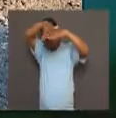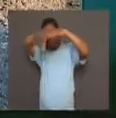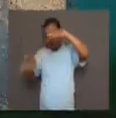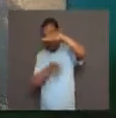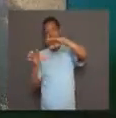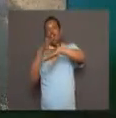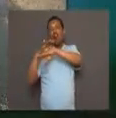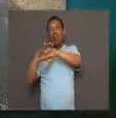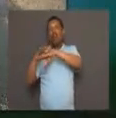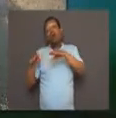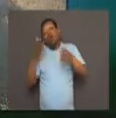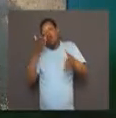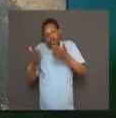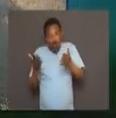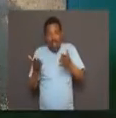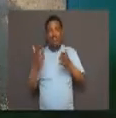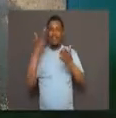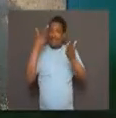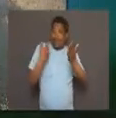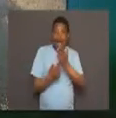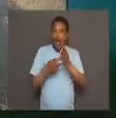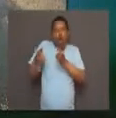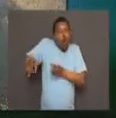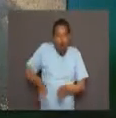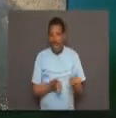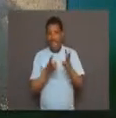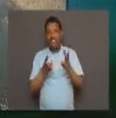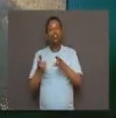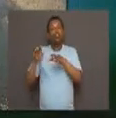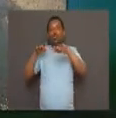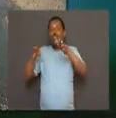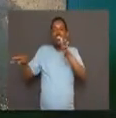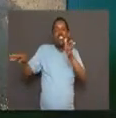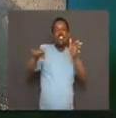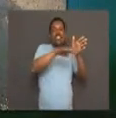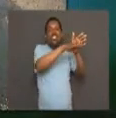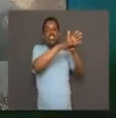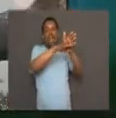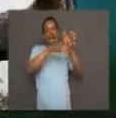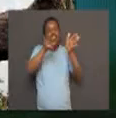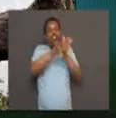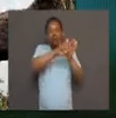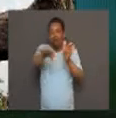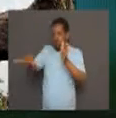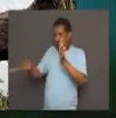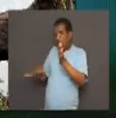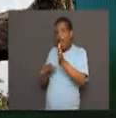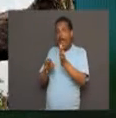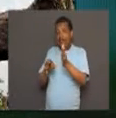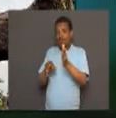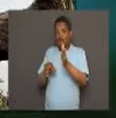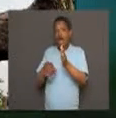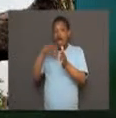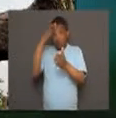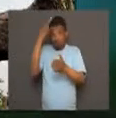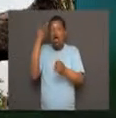lowlands, eventually making their way into seas and lakes. As a